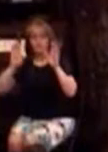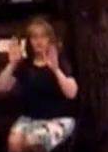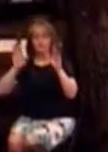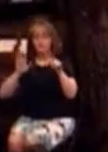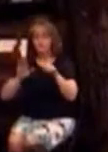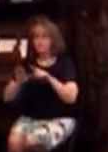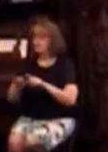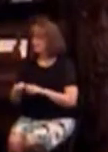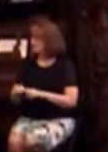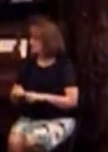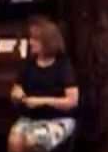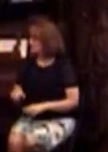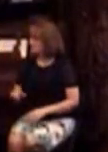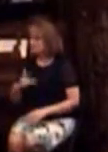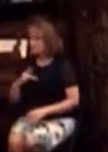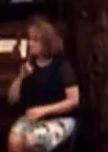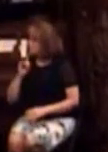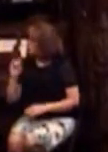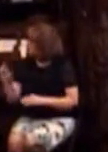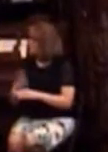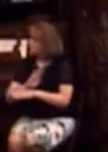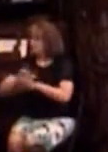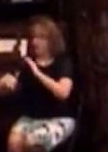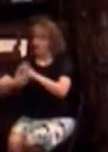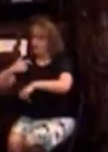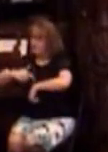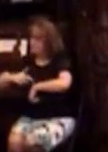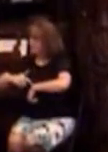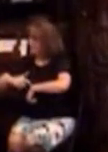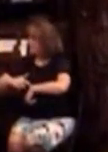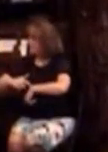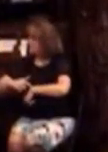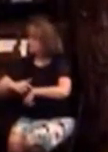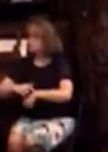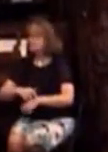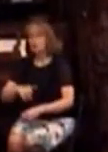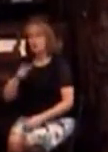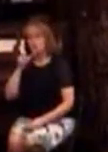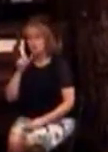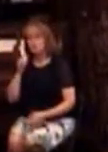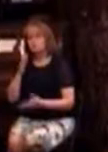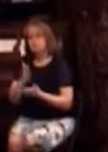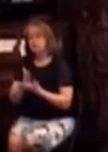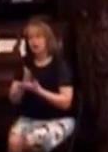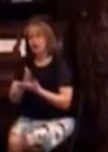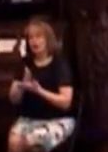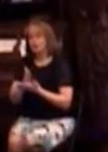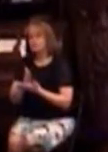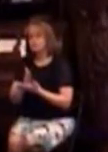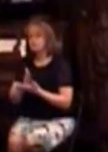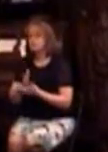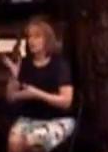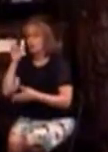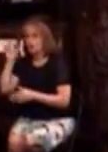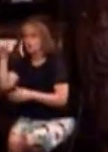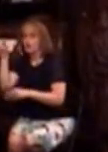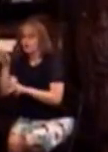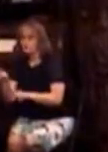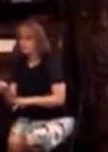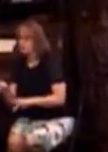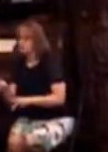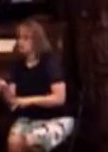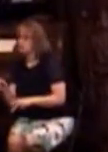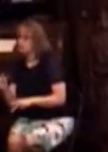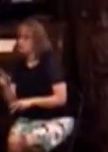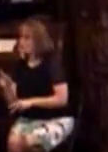felt really busy. Have you ever said or thought or heard someone say, I'm too busy to even think